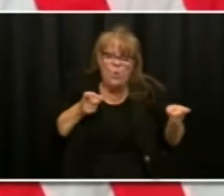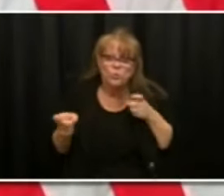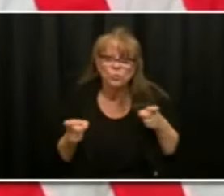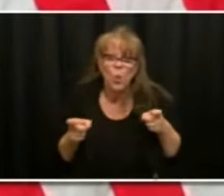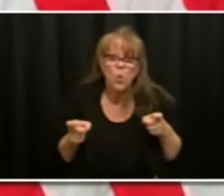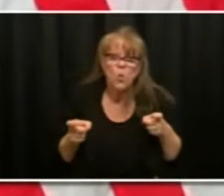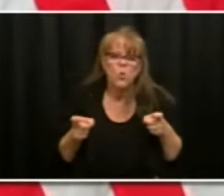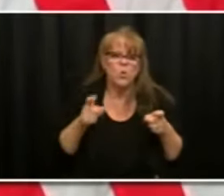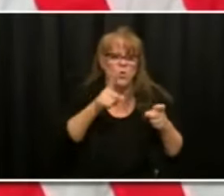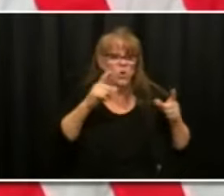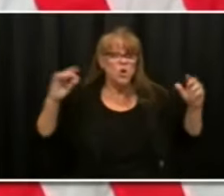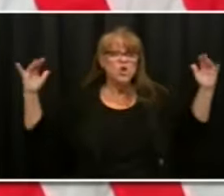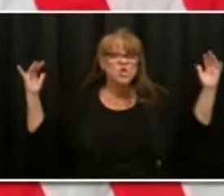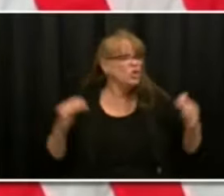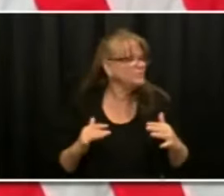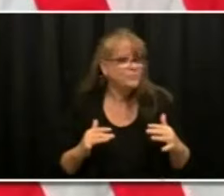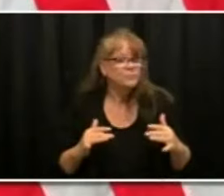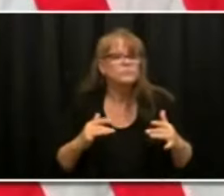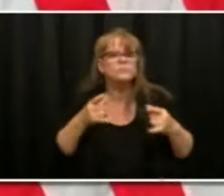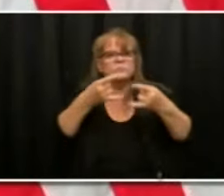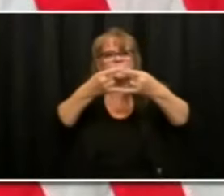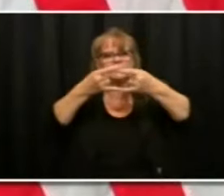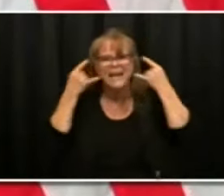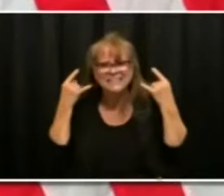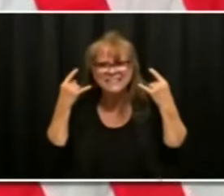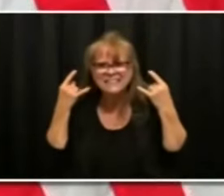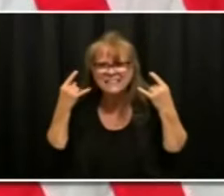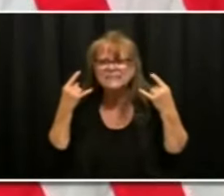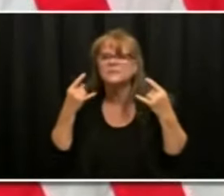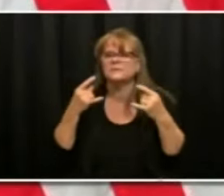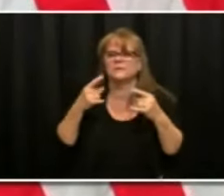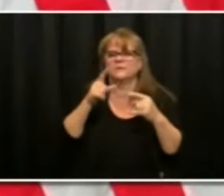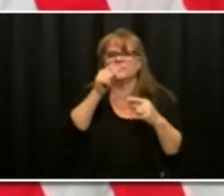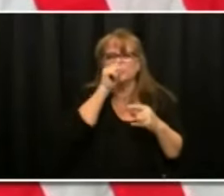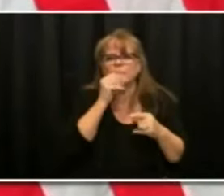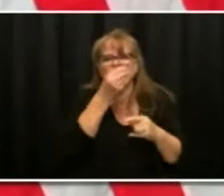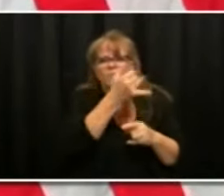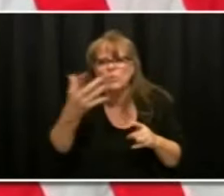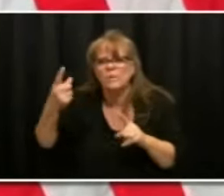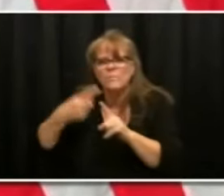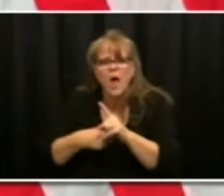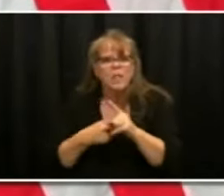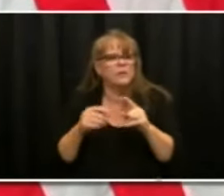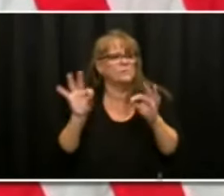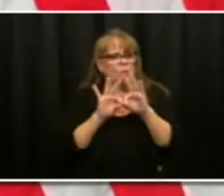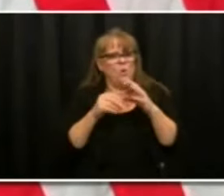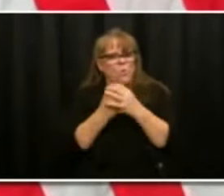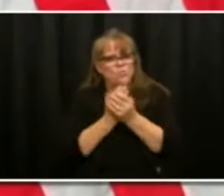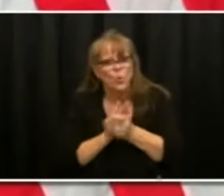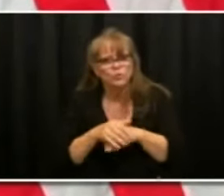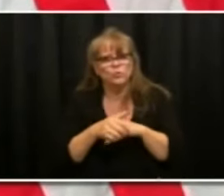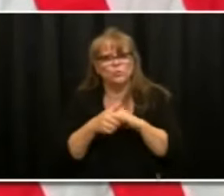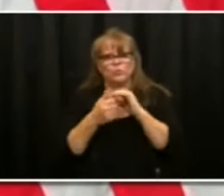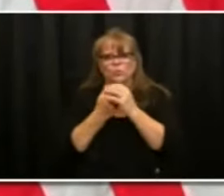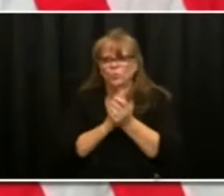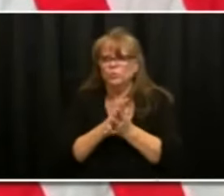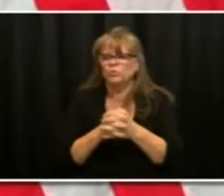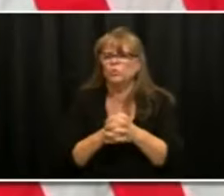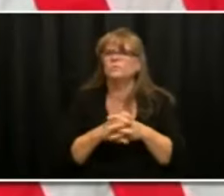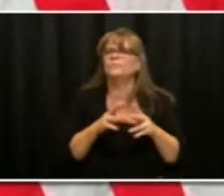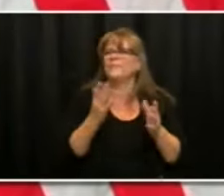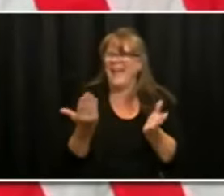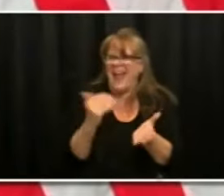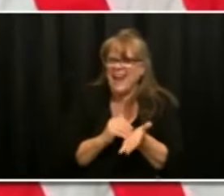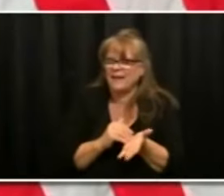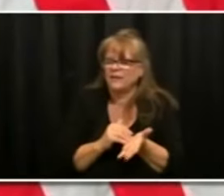wearing masks for the next few months as we get through this. There's more behind us than there is ahead of us in